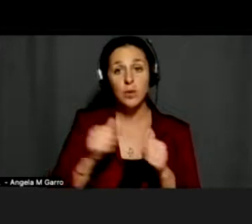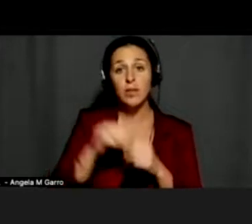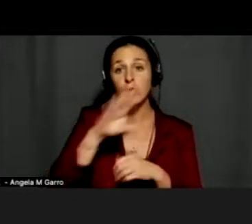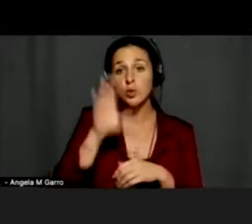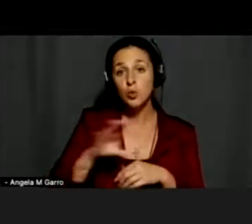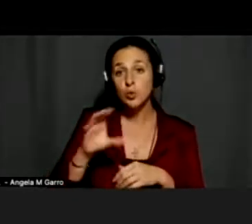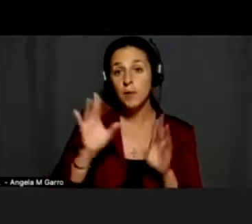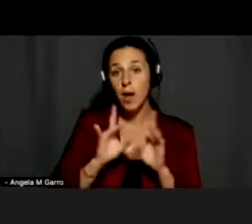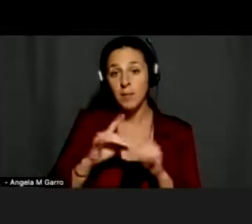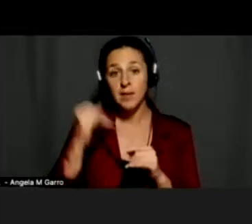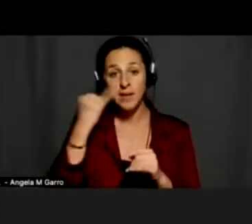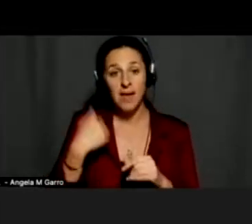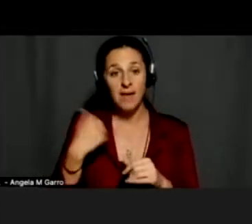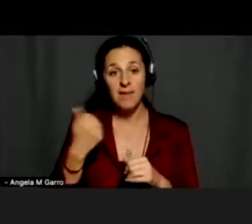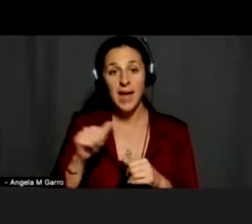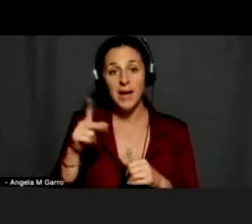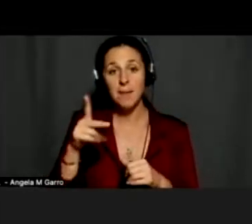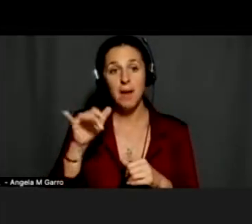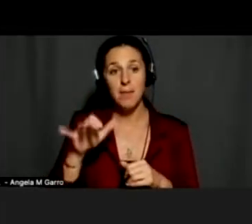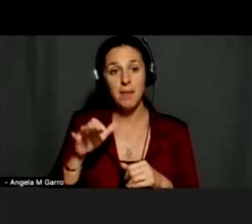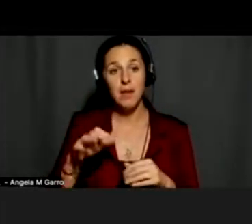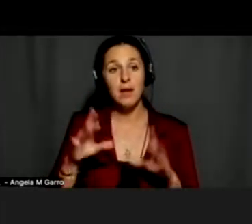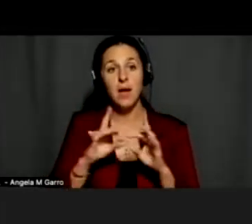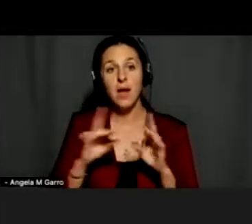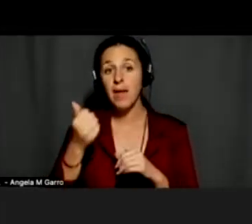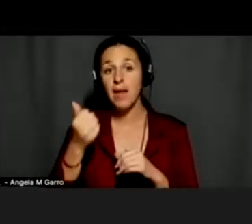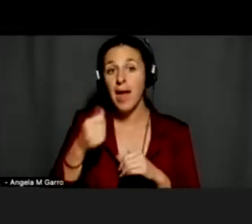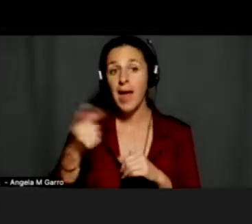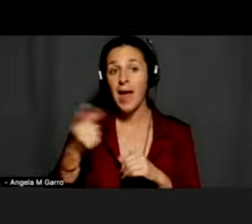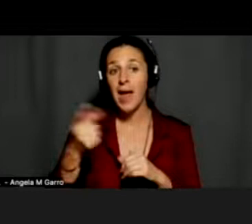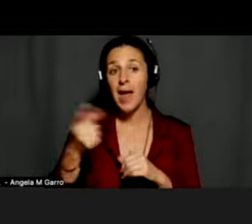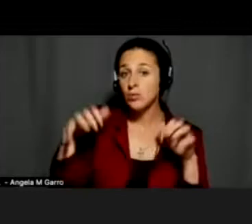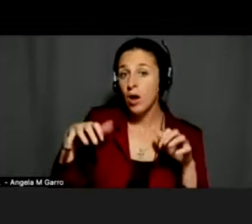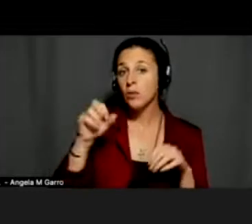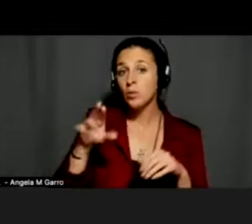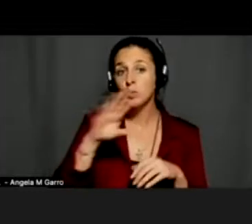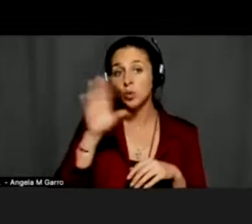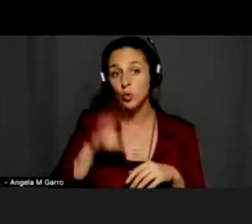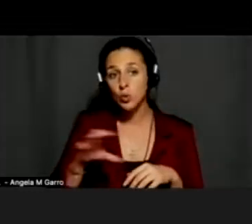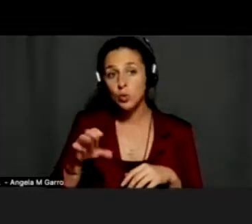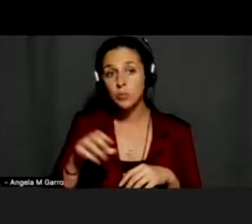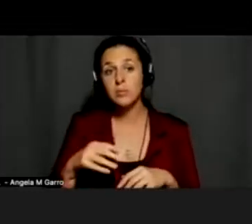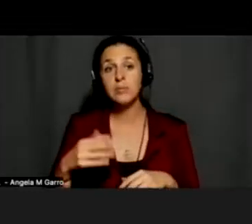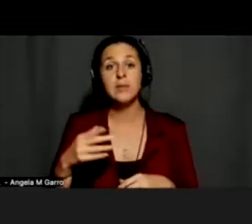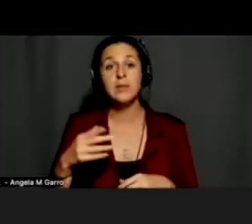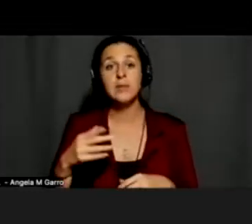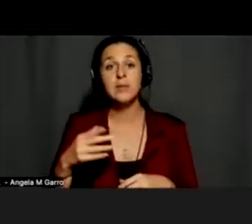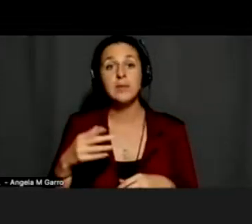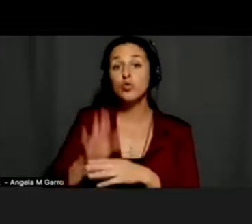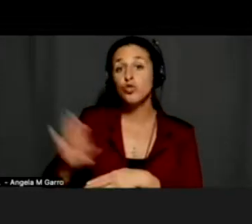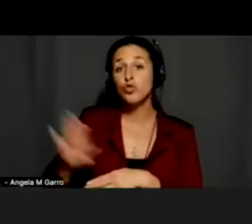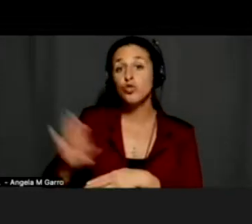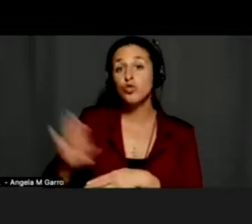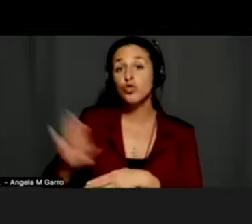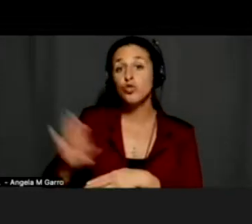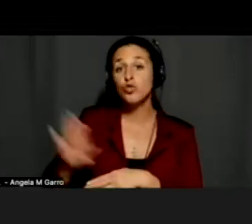comments? Yes, if there's any members of the audience in the Zoom attendees, please use the raise your hand functionalities within